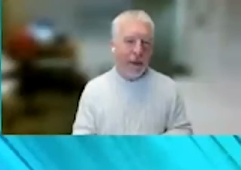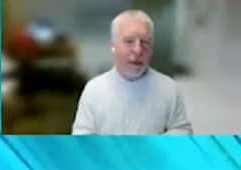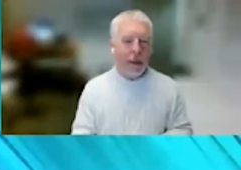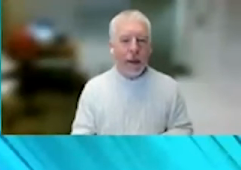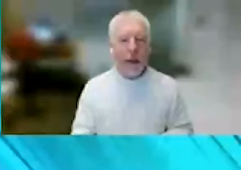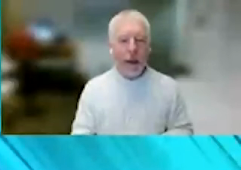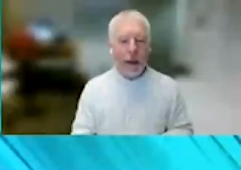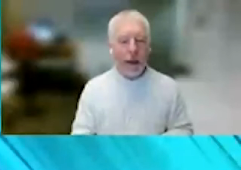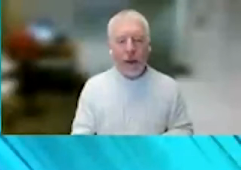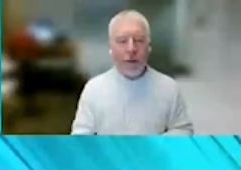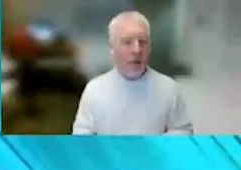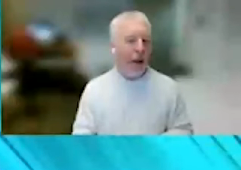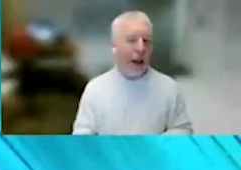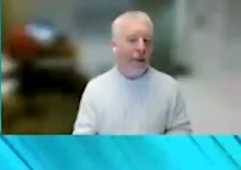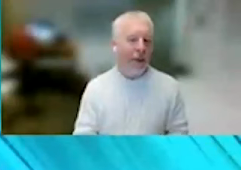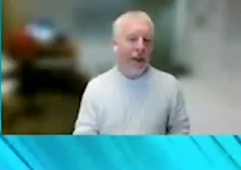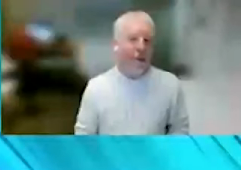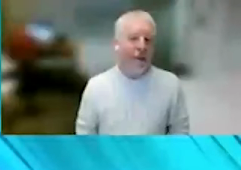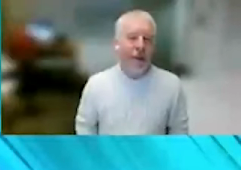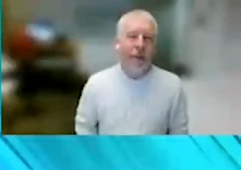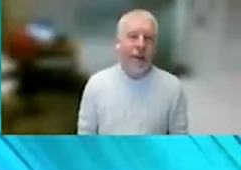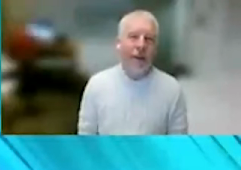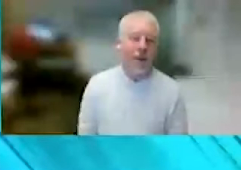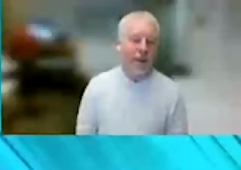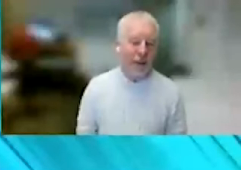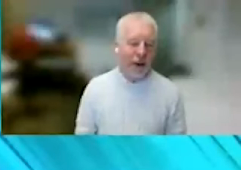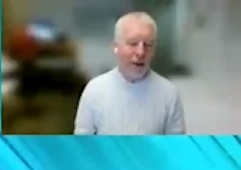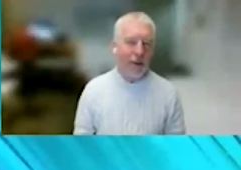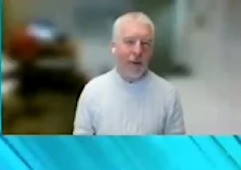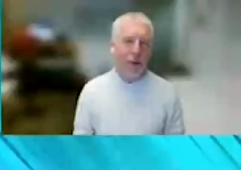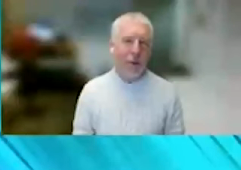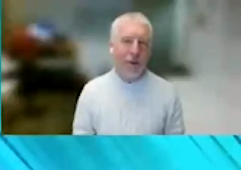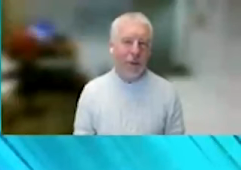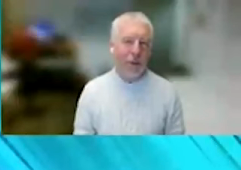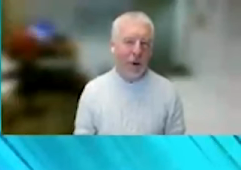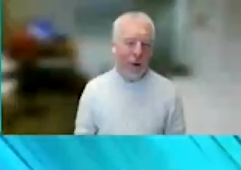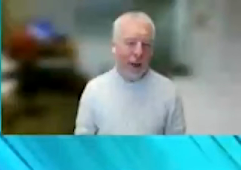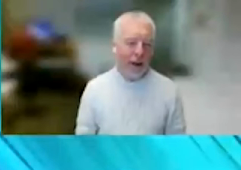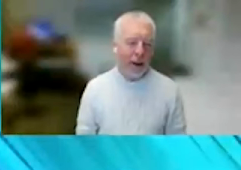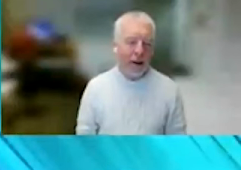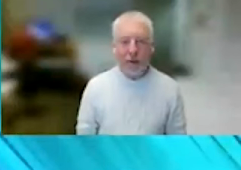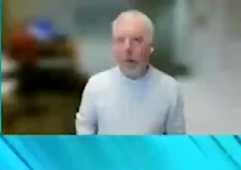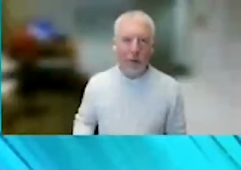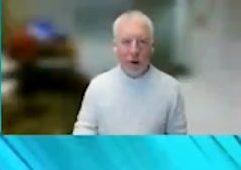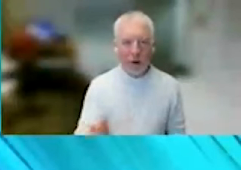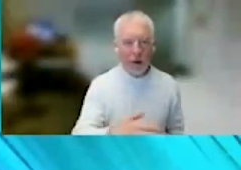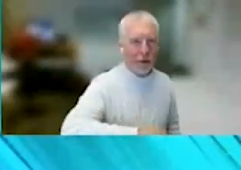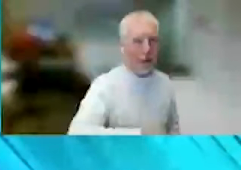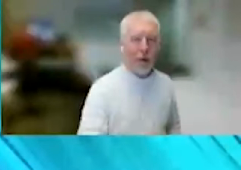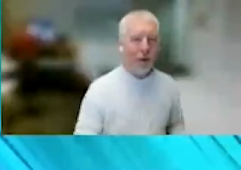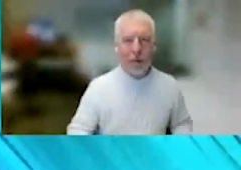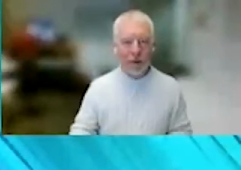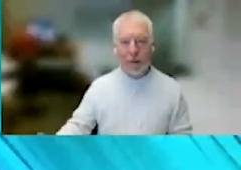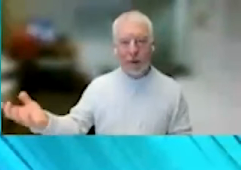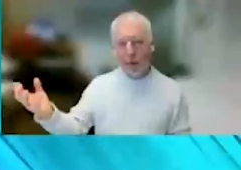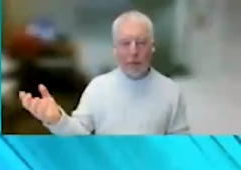later. And any other visual action that's significant to the content. So if it's important for people to know that someone just walked across the